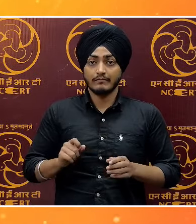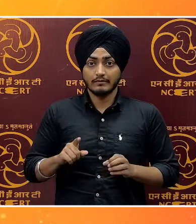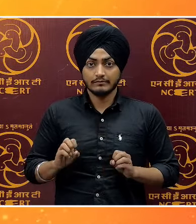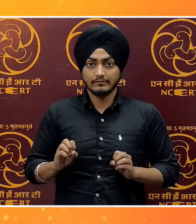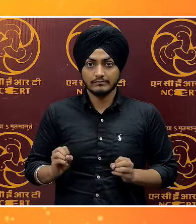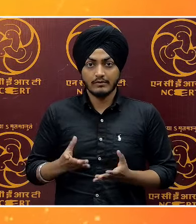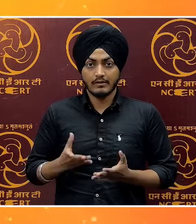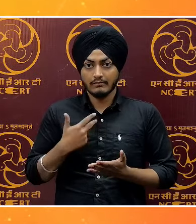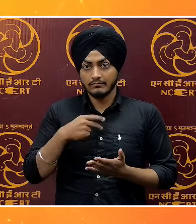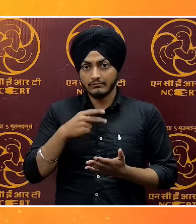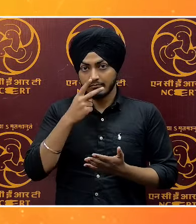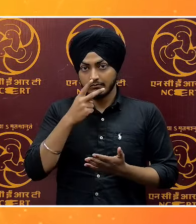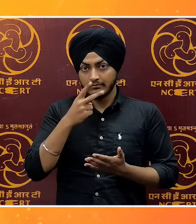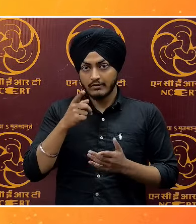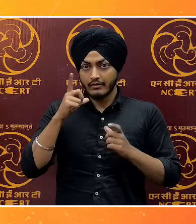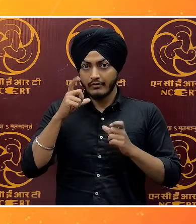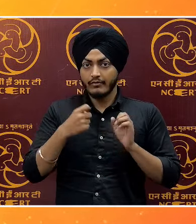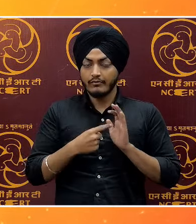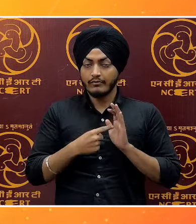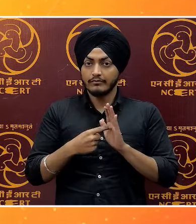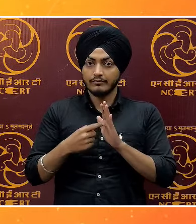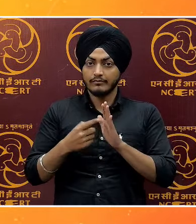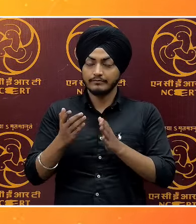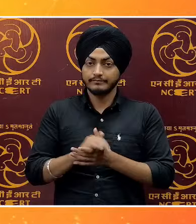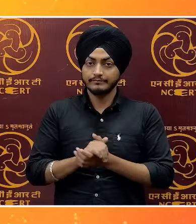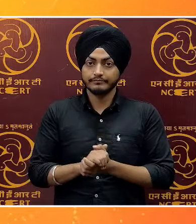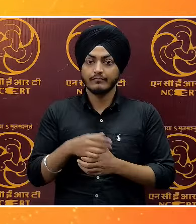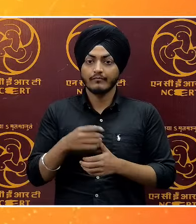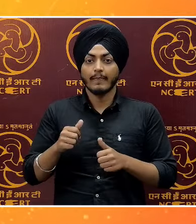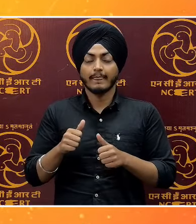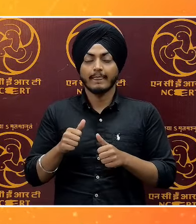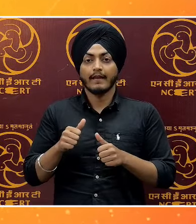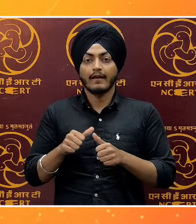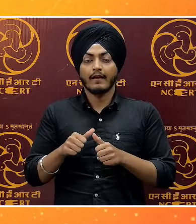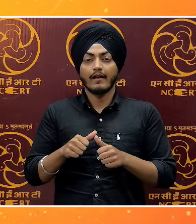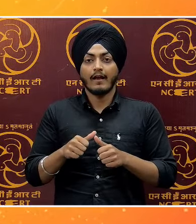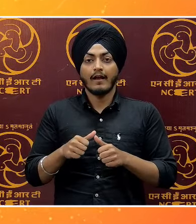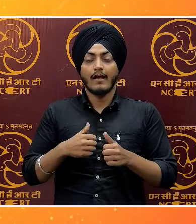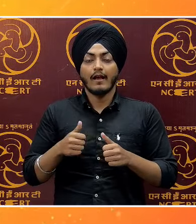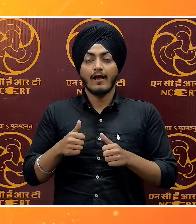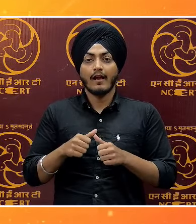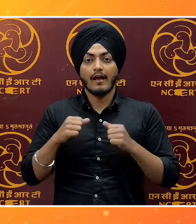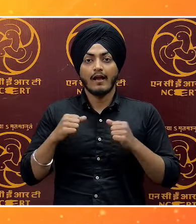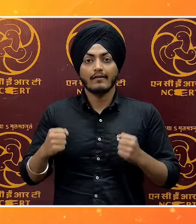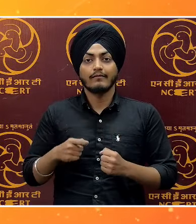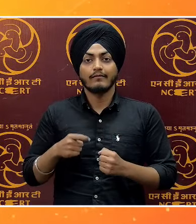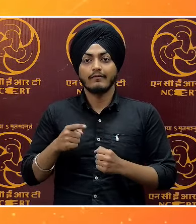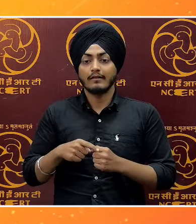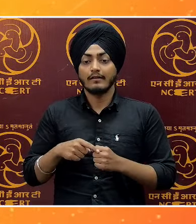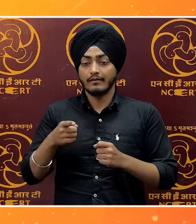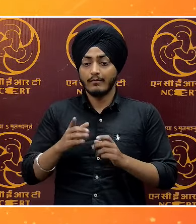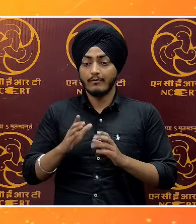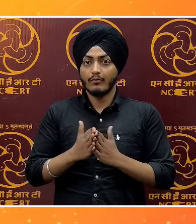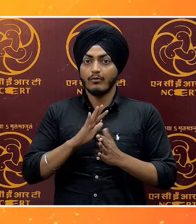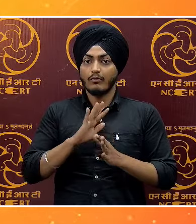it a picture reading. Okay. This activity is given in the book itself. A picture is given with